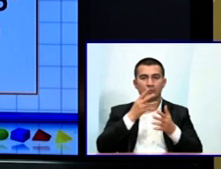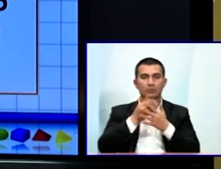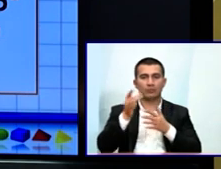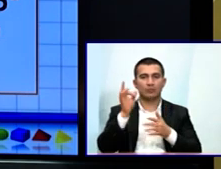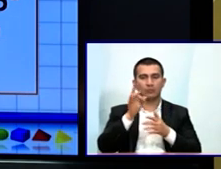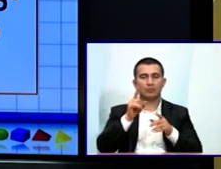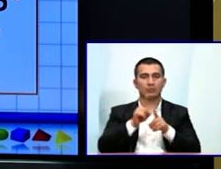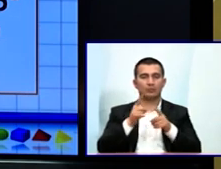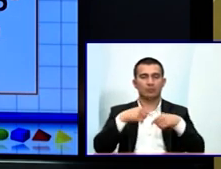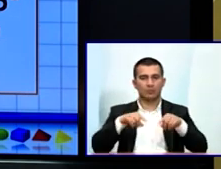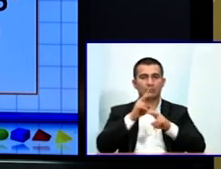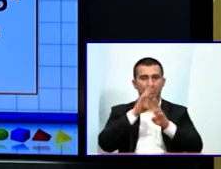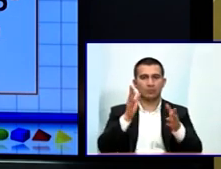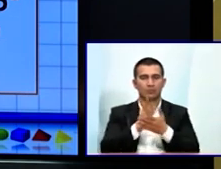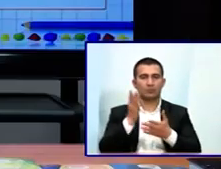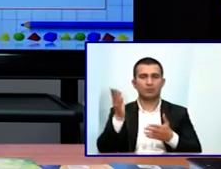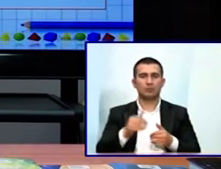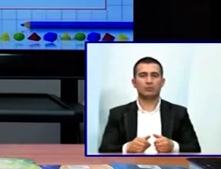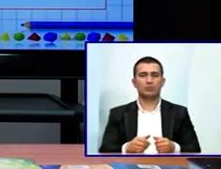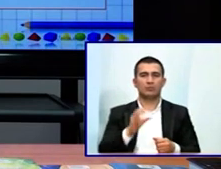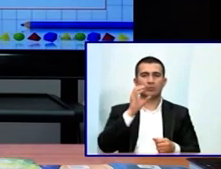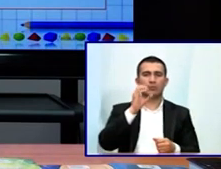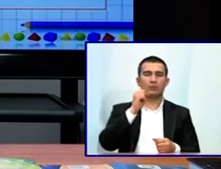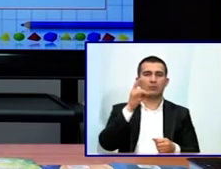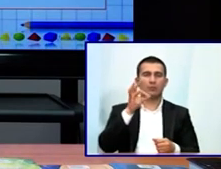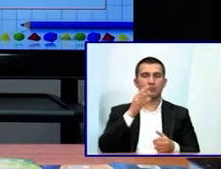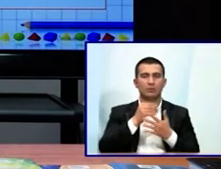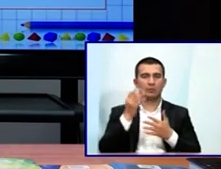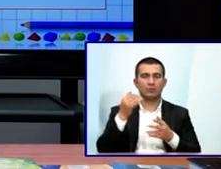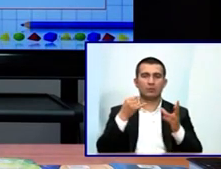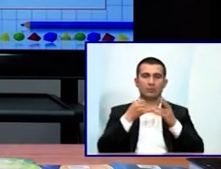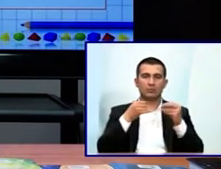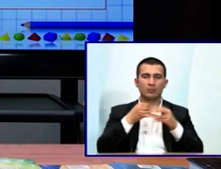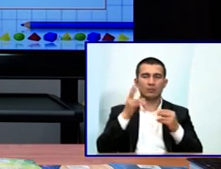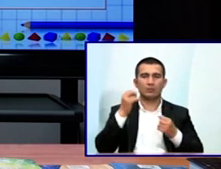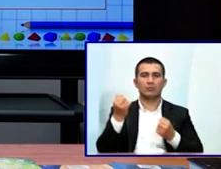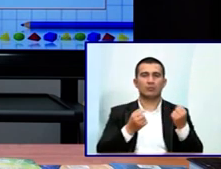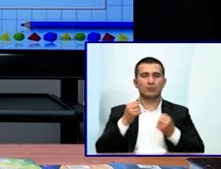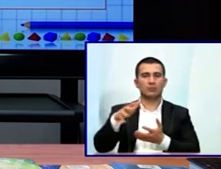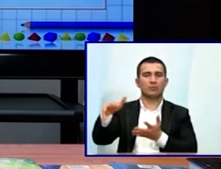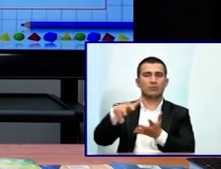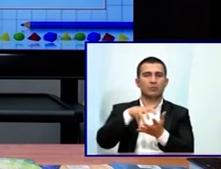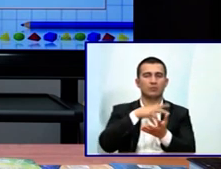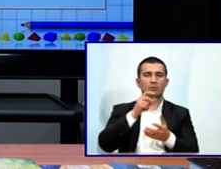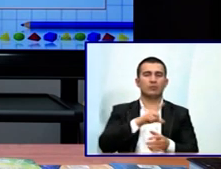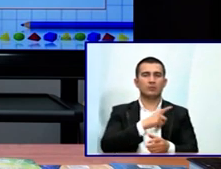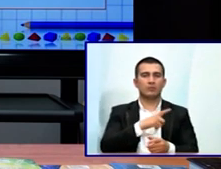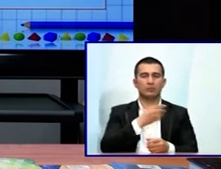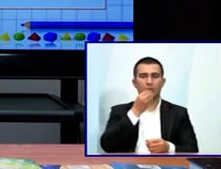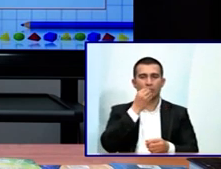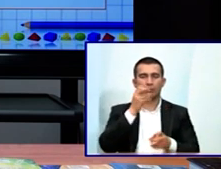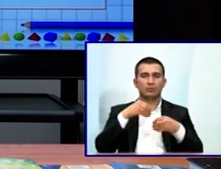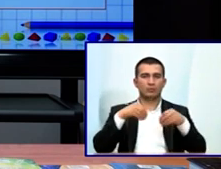129.6 gradusni tashkil qiladi. Va oxirgisi haydaladigan yerlar 15 ni ko'paytiramiz